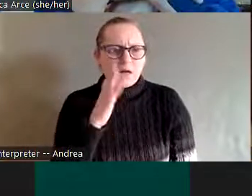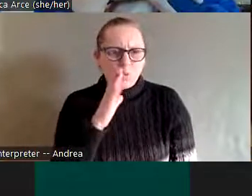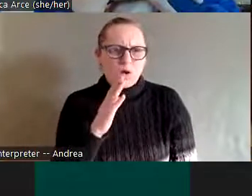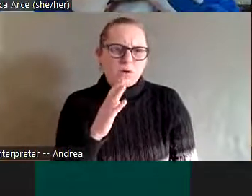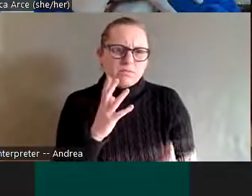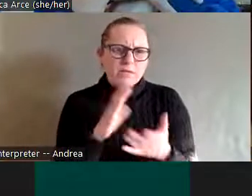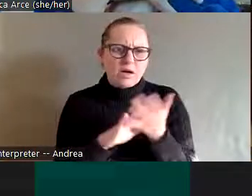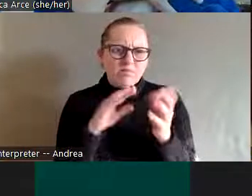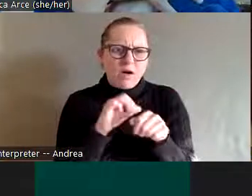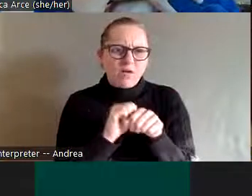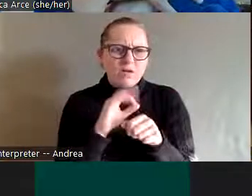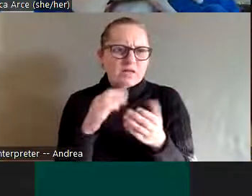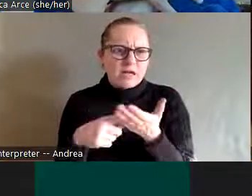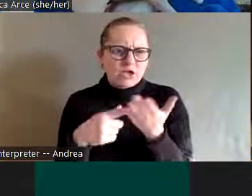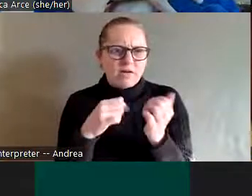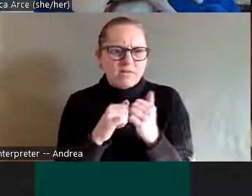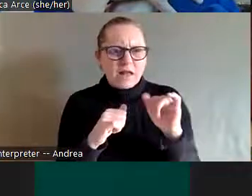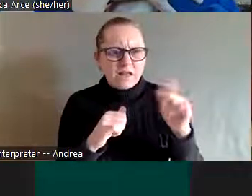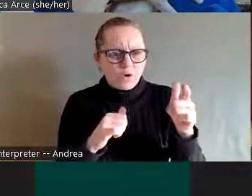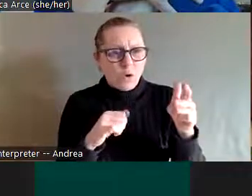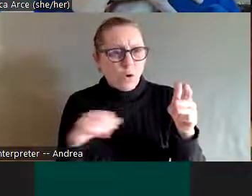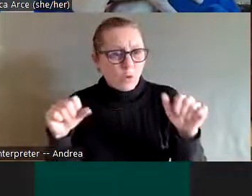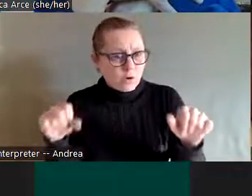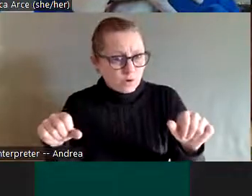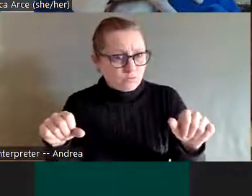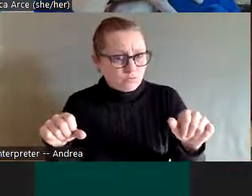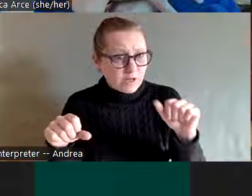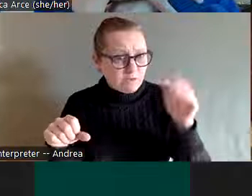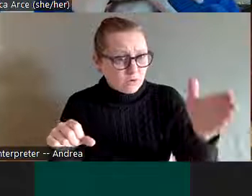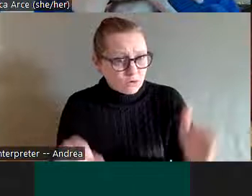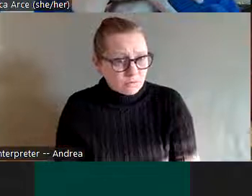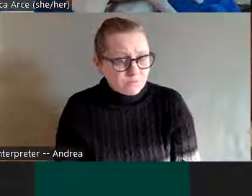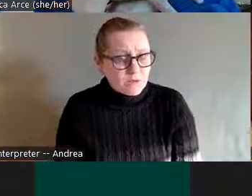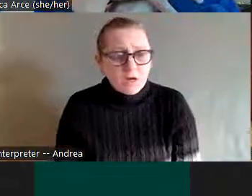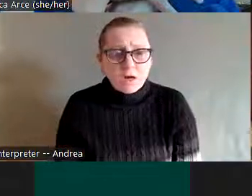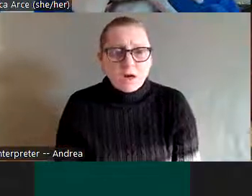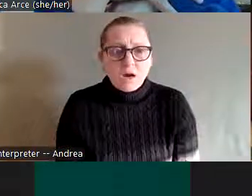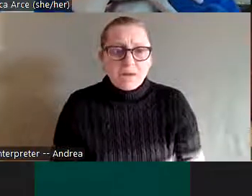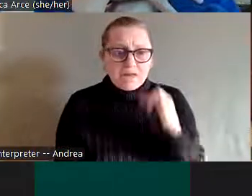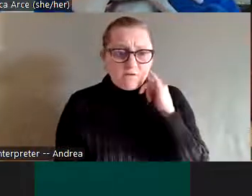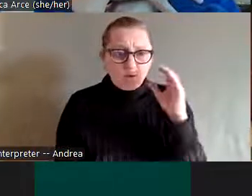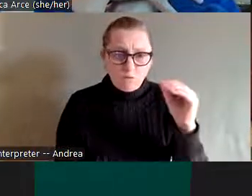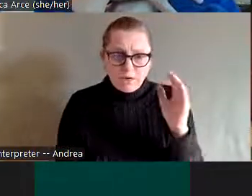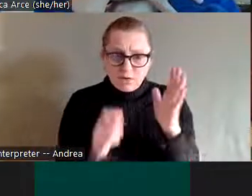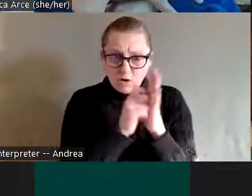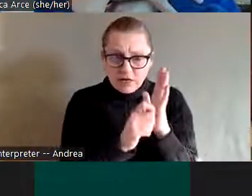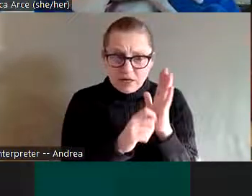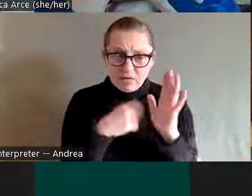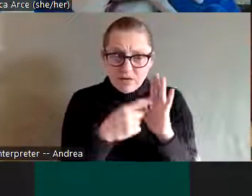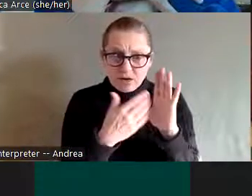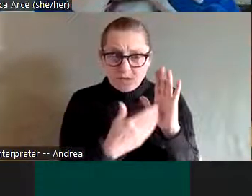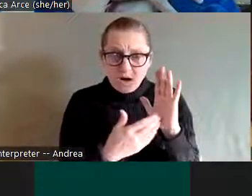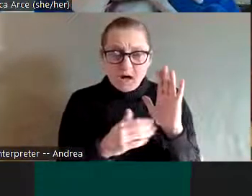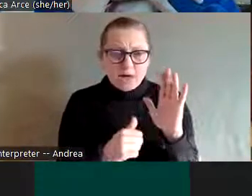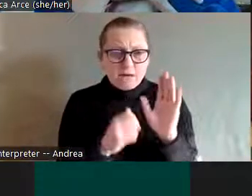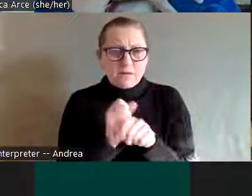later at some point, or we could at some point in the future. But if you put it in writing, then I'll be able to make